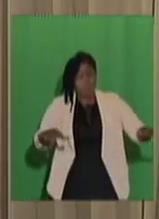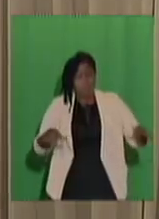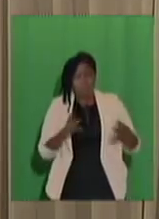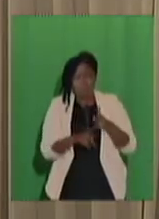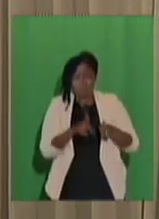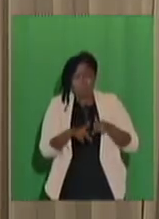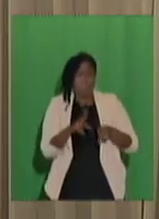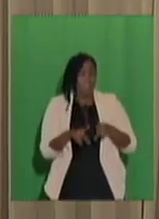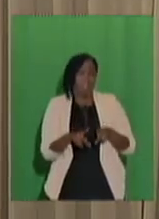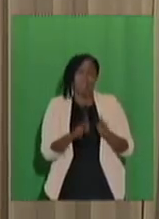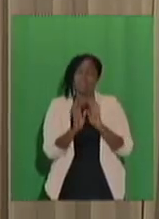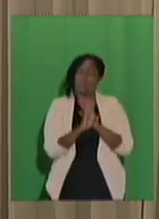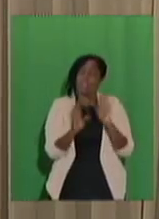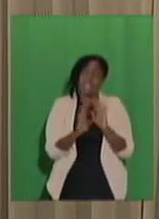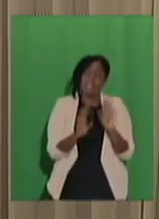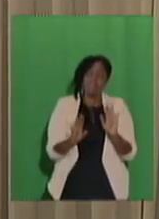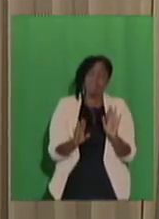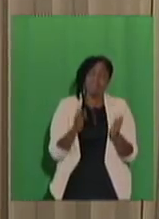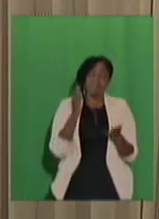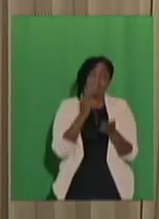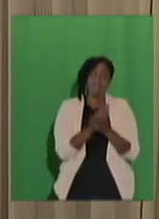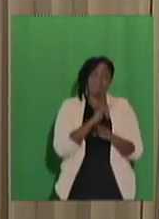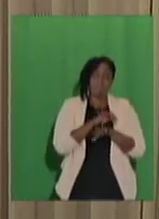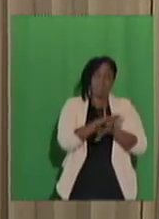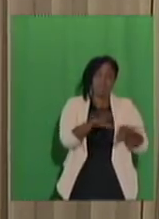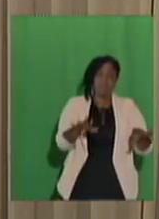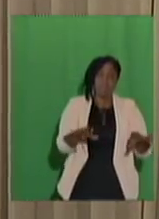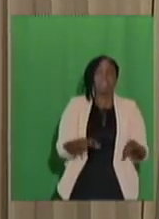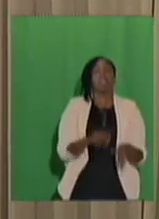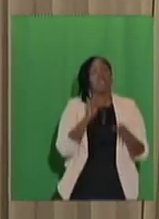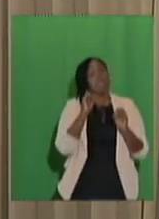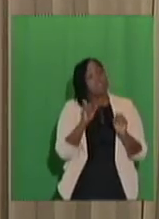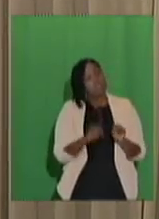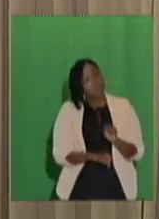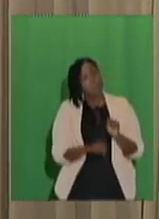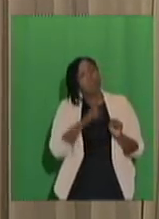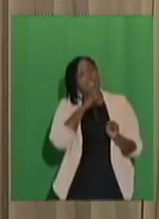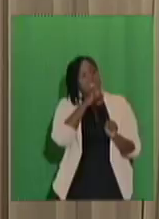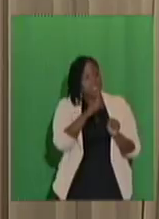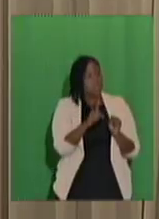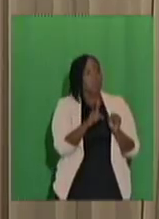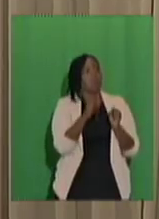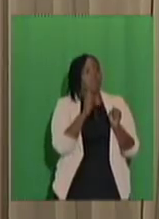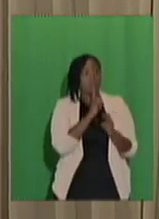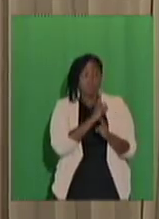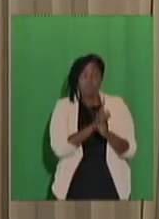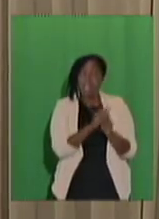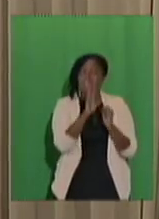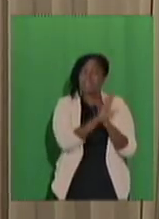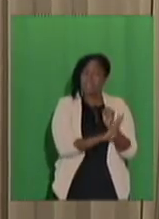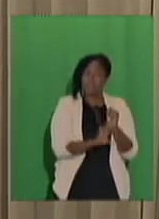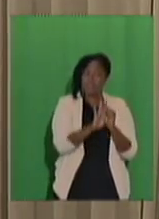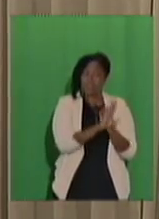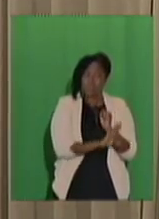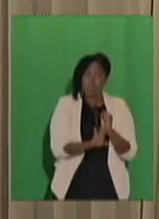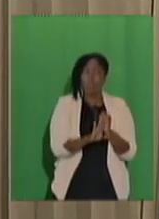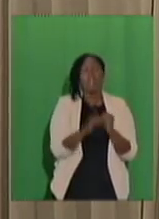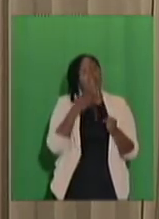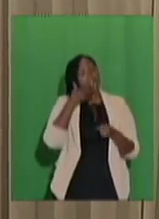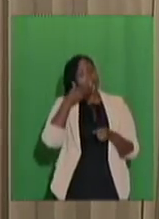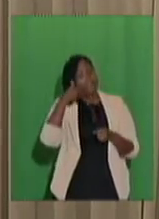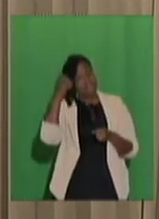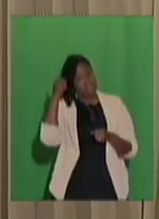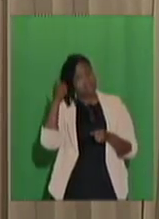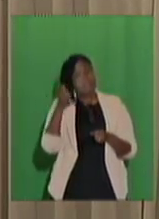possibility of having proper infection prevention control elements both inside as well as outside of the facility. So we're choosing different types